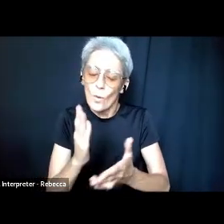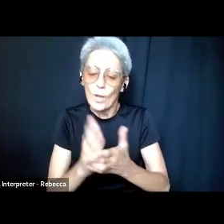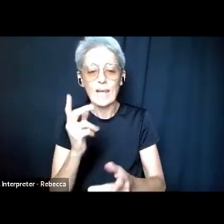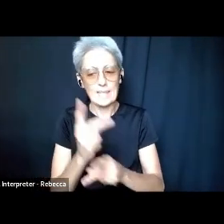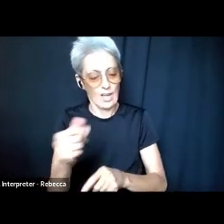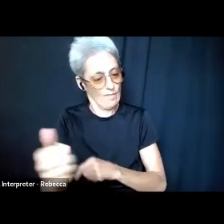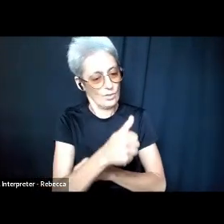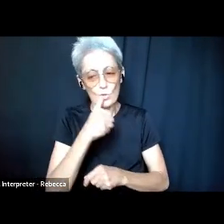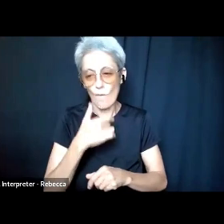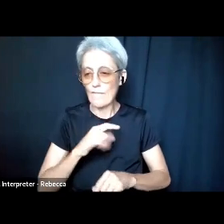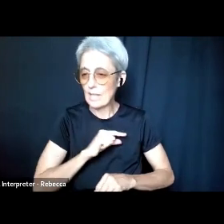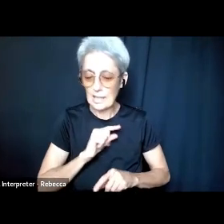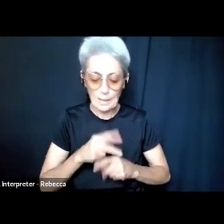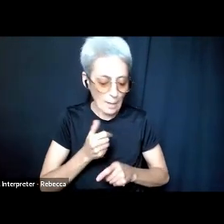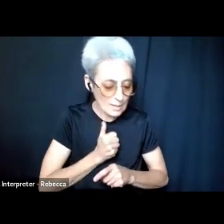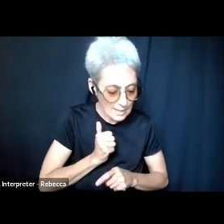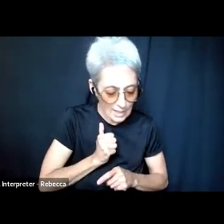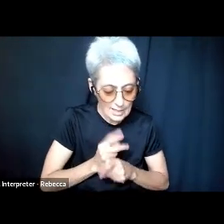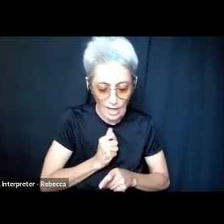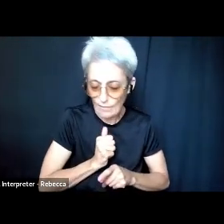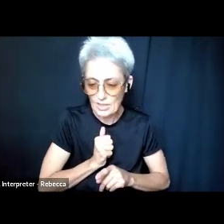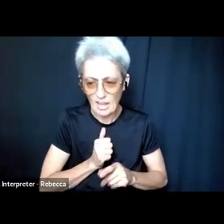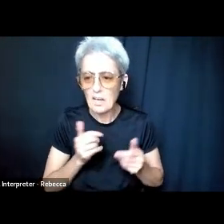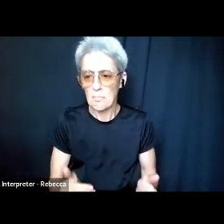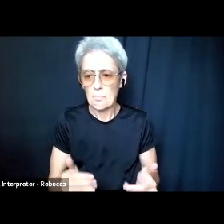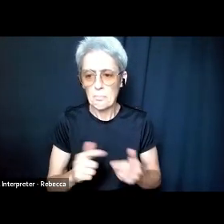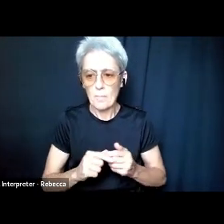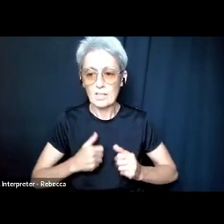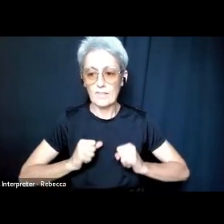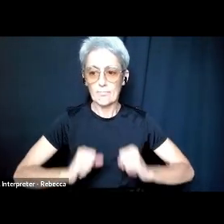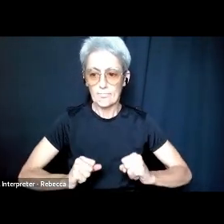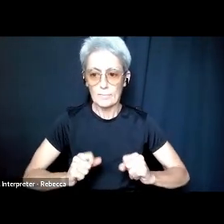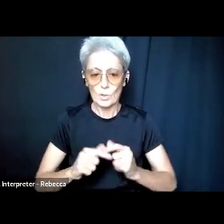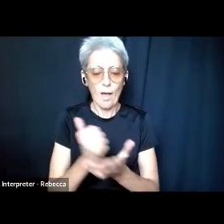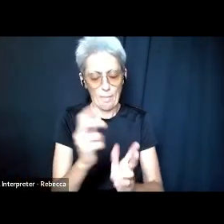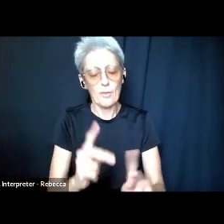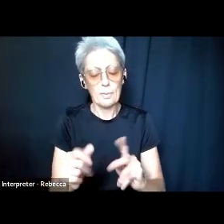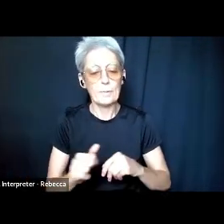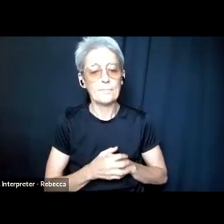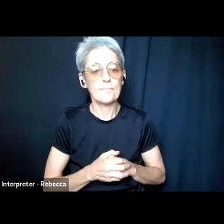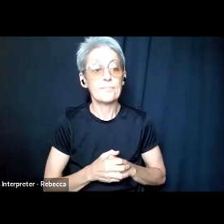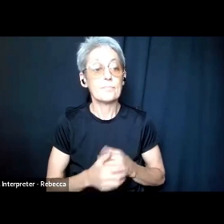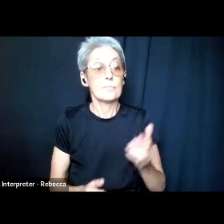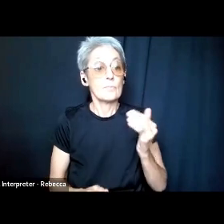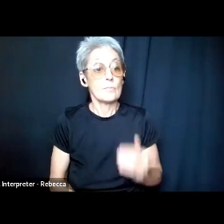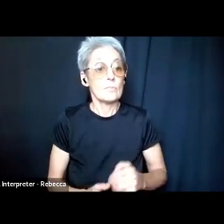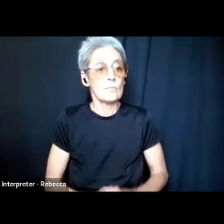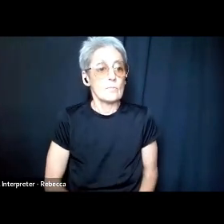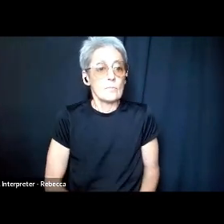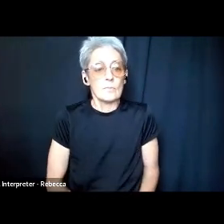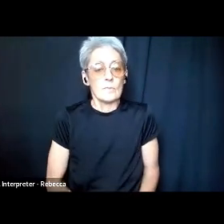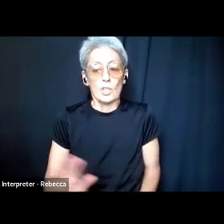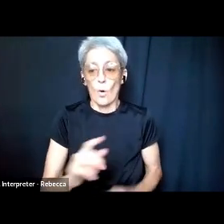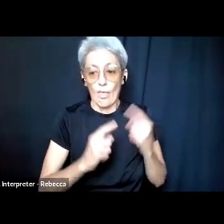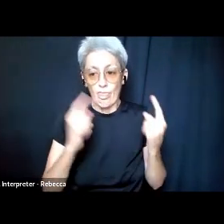take care of anybody else. If you'll go to the next slide, please. We help normalize thoughts, you know,